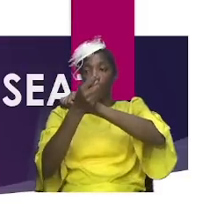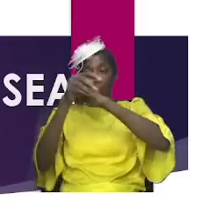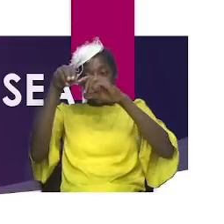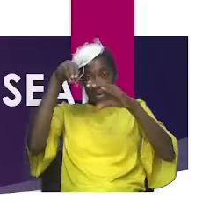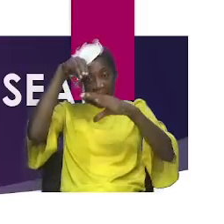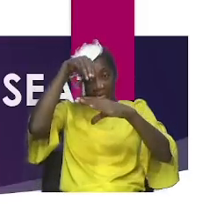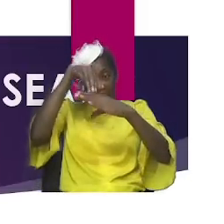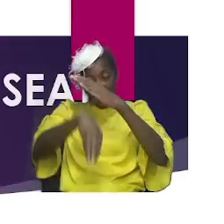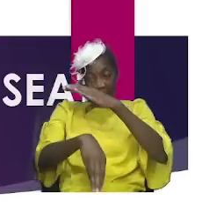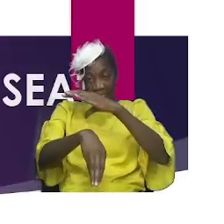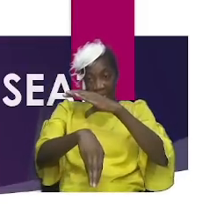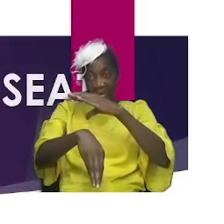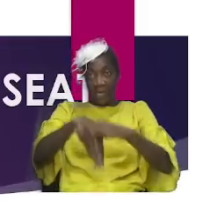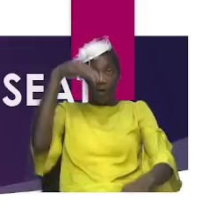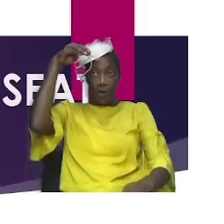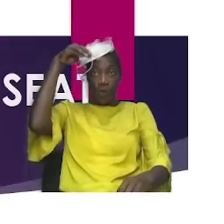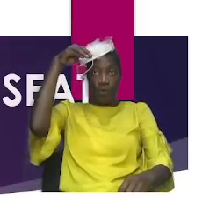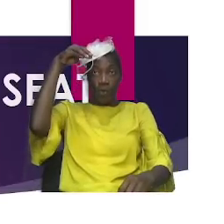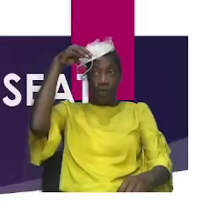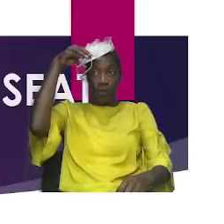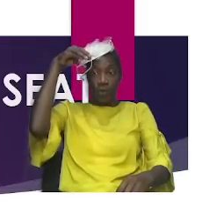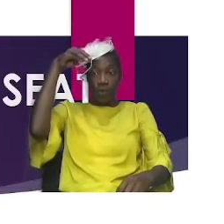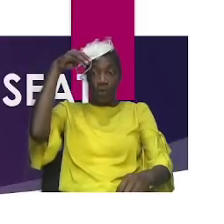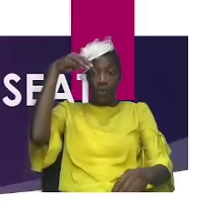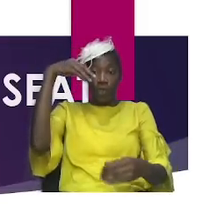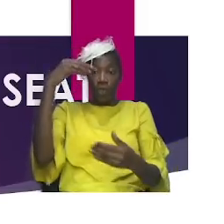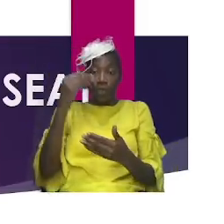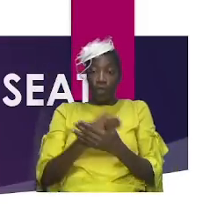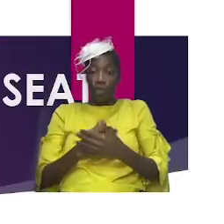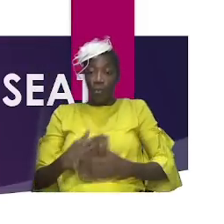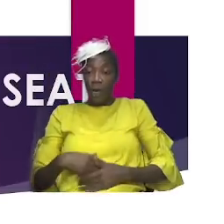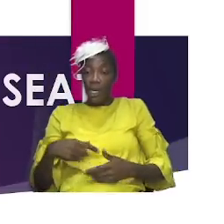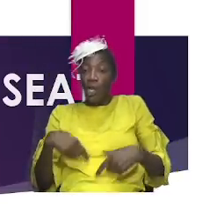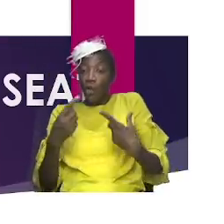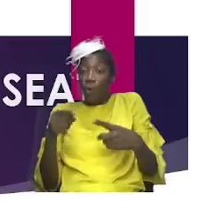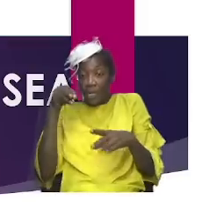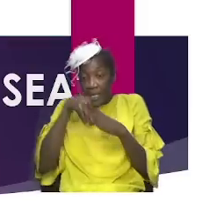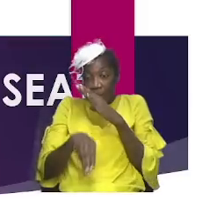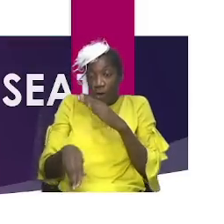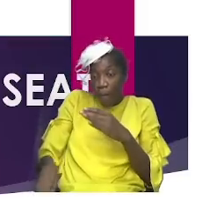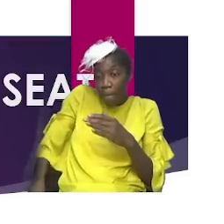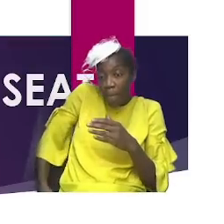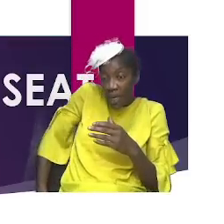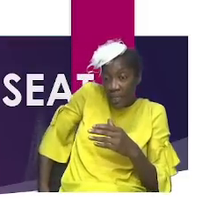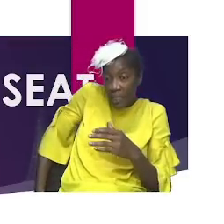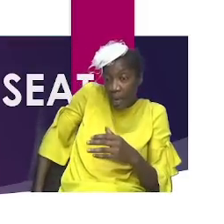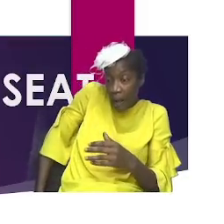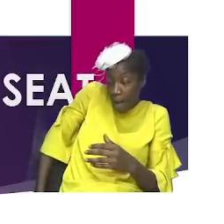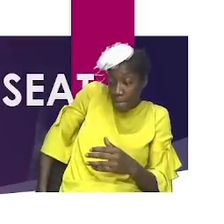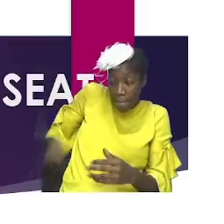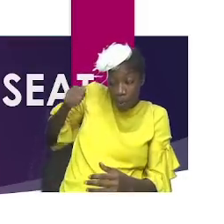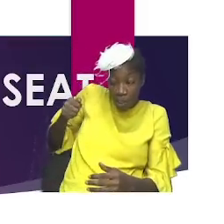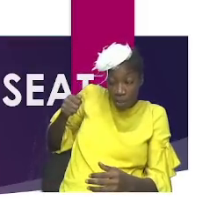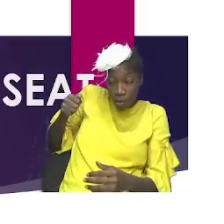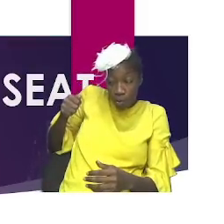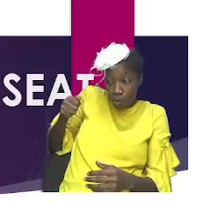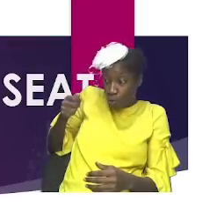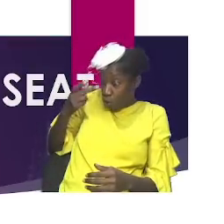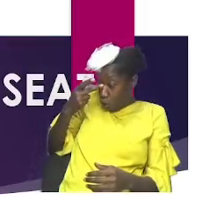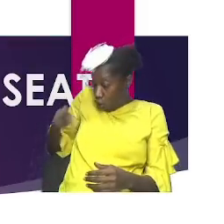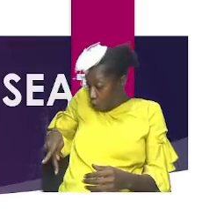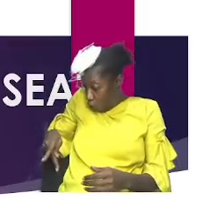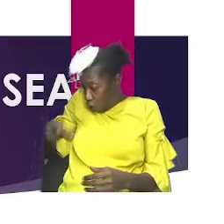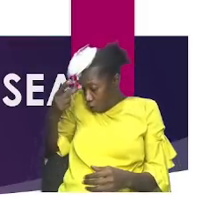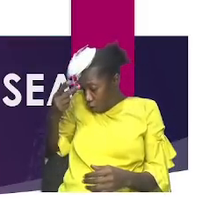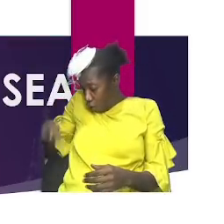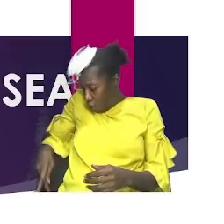We shall be turned inside out. It is like somebody going into somebody's pocket and just pull it out to see what is inside, if any money is